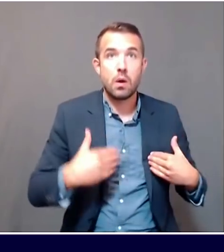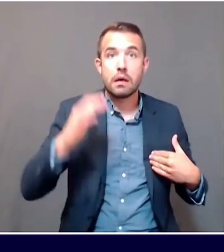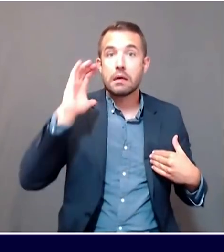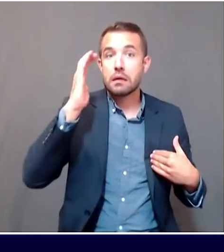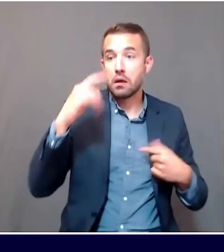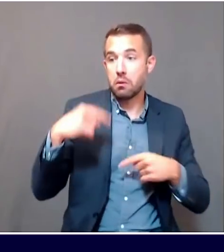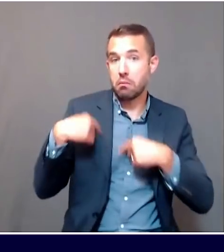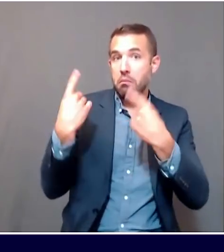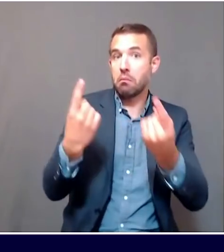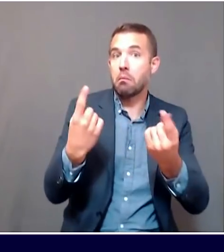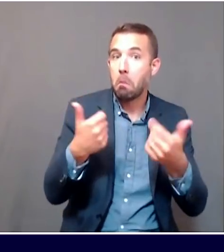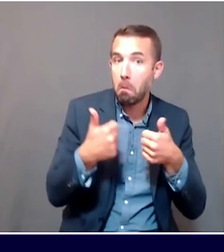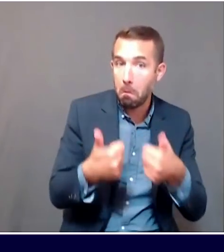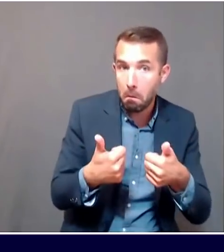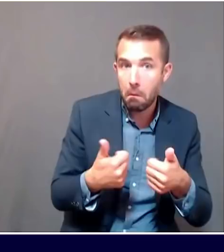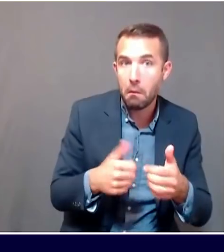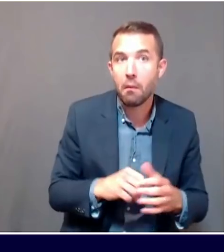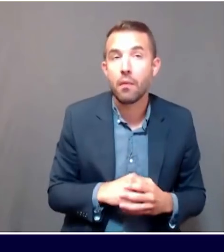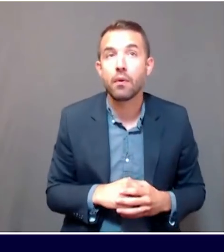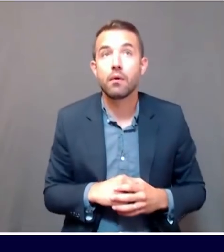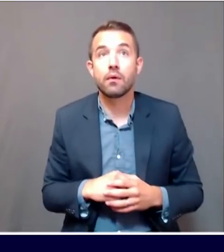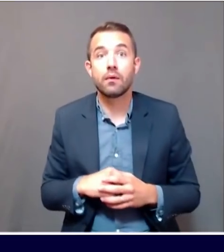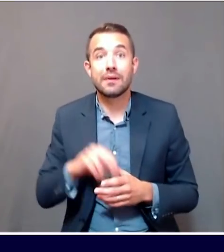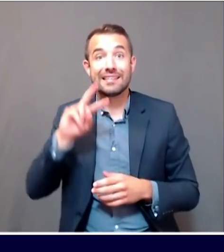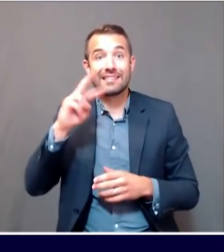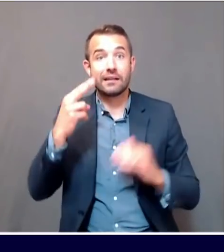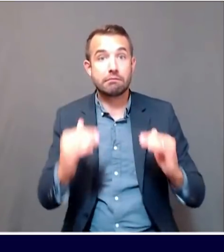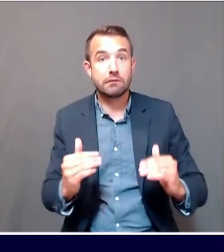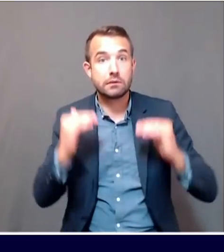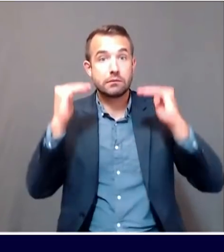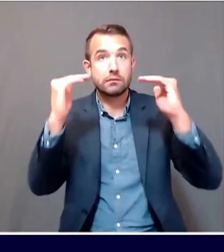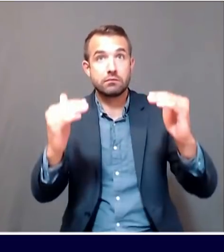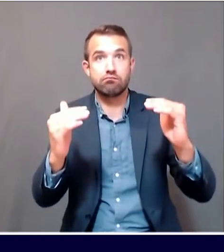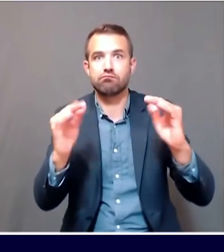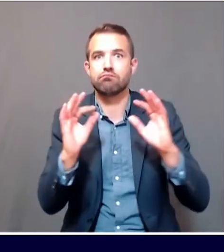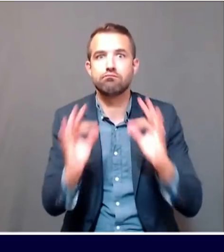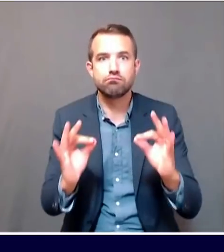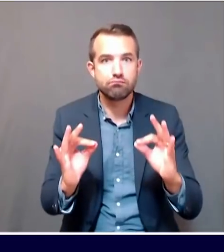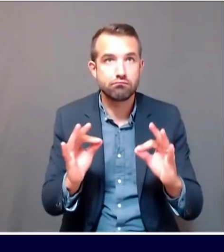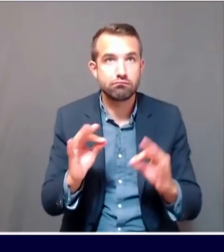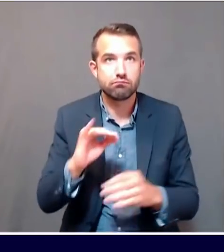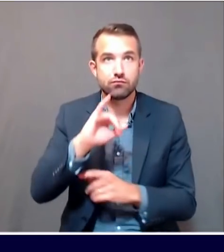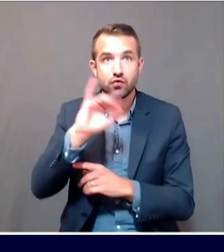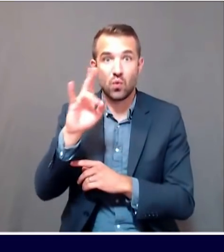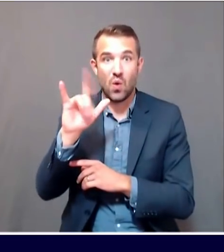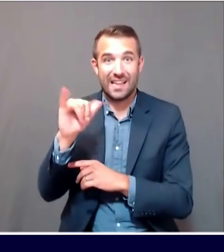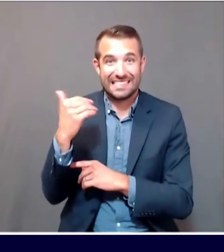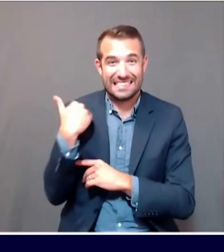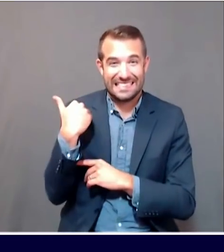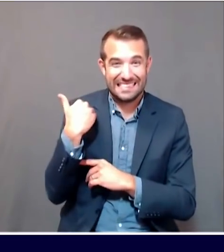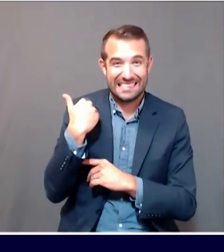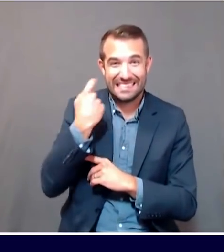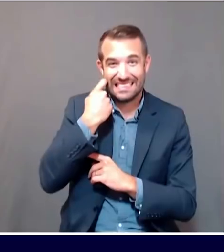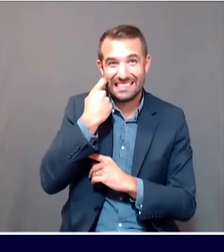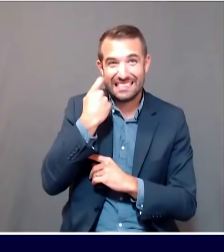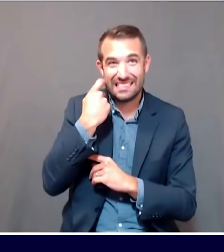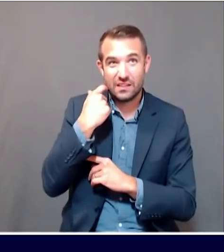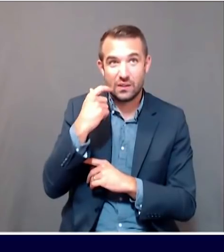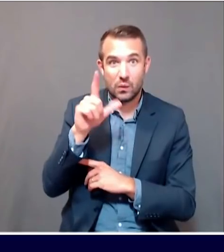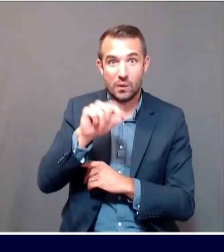launched a phase 3 study later in July, not long ago, on July 27th of last month.